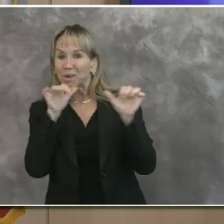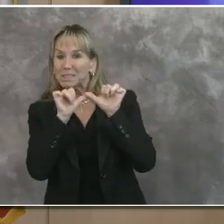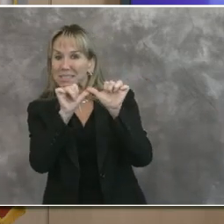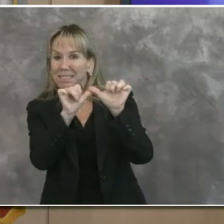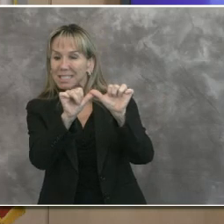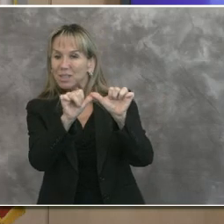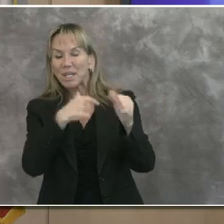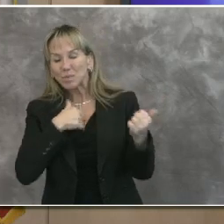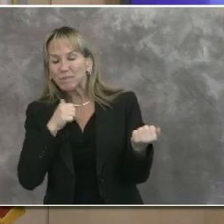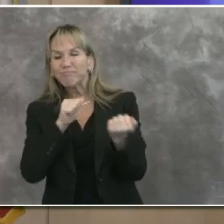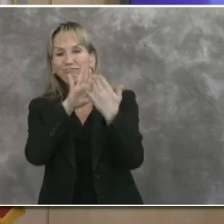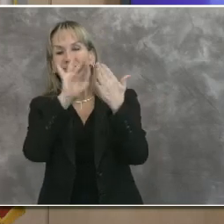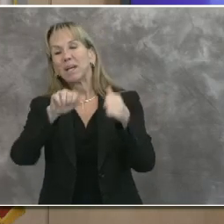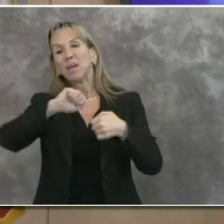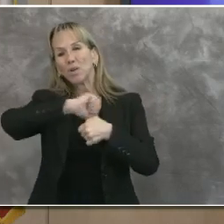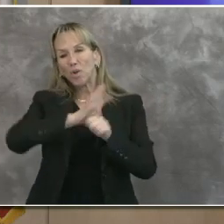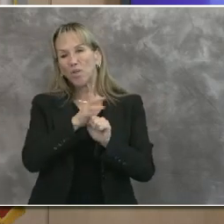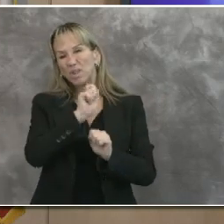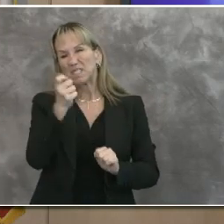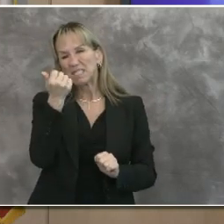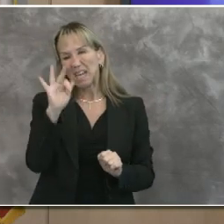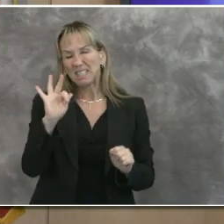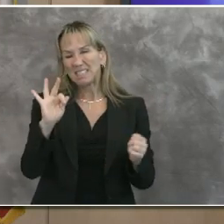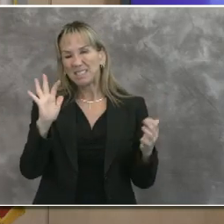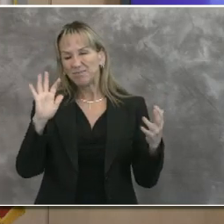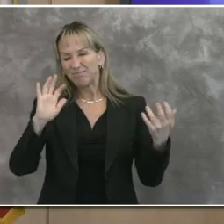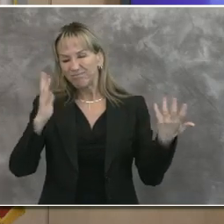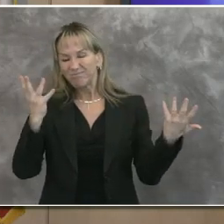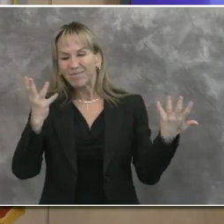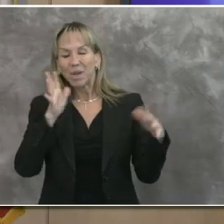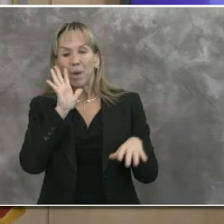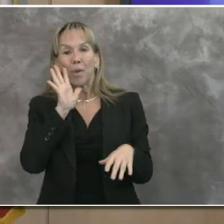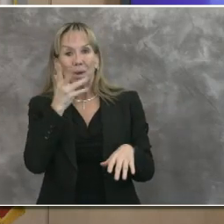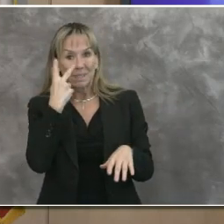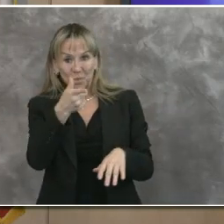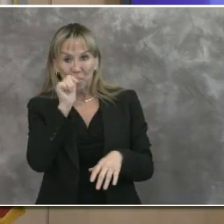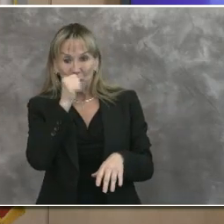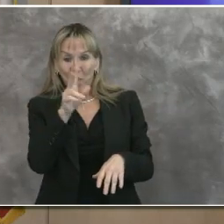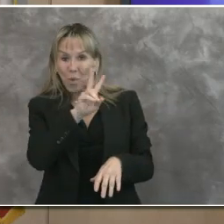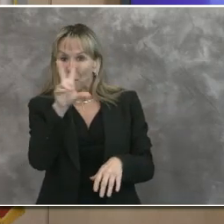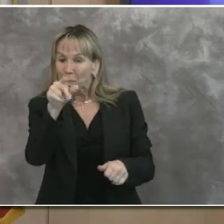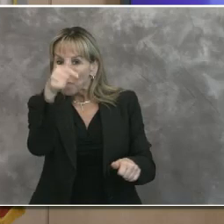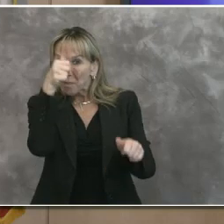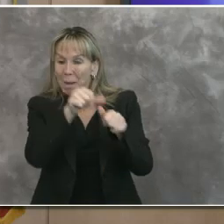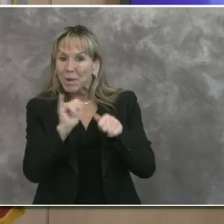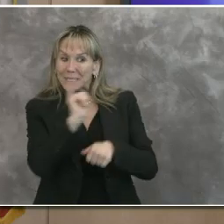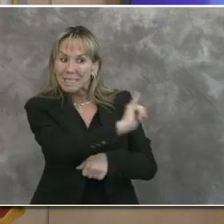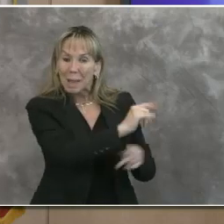deal with this COVID-19 crisis. We'll see you tomorrow at 2:30. And remember,